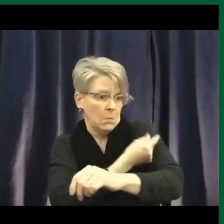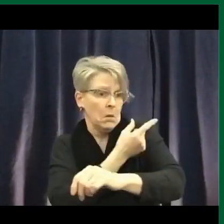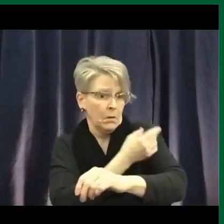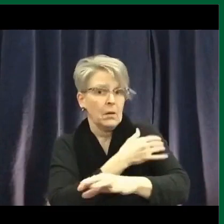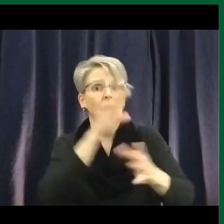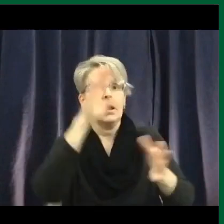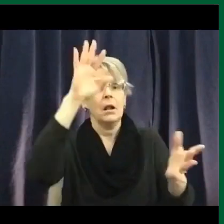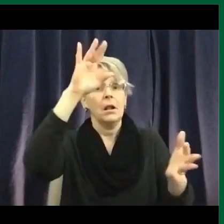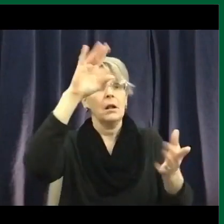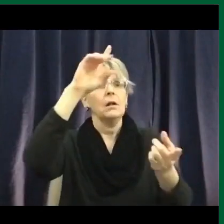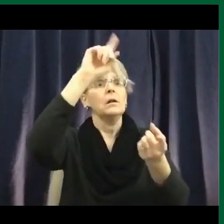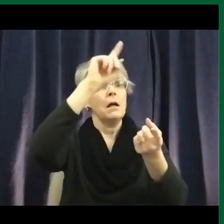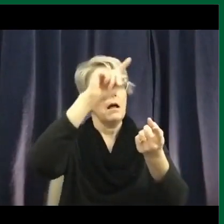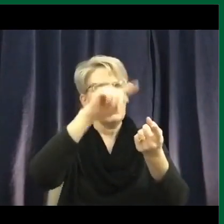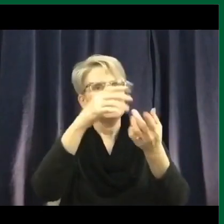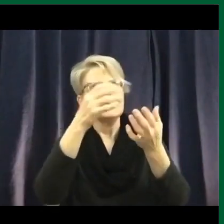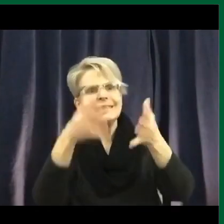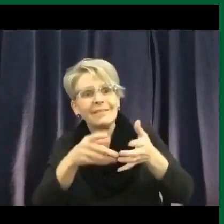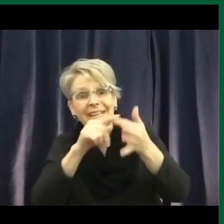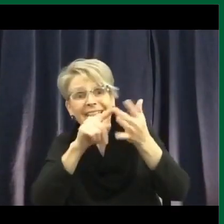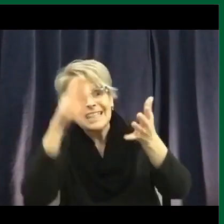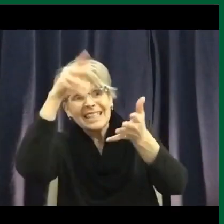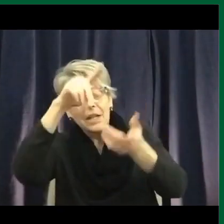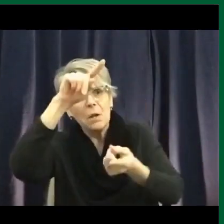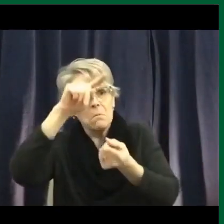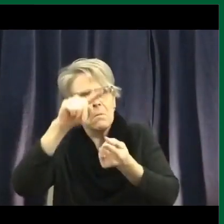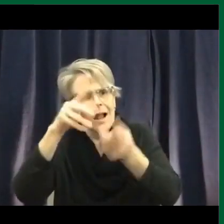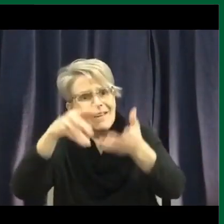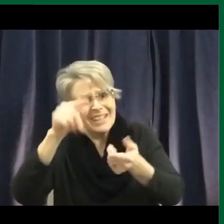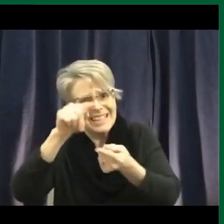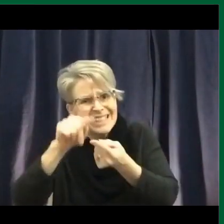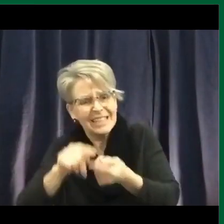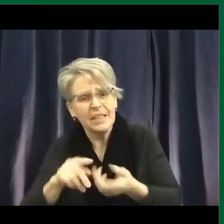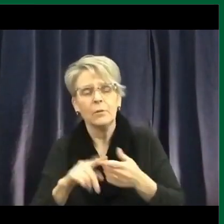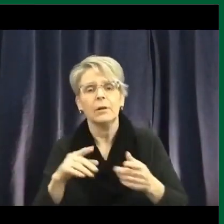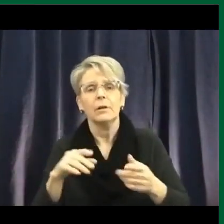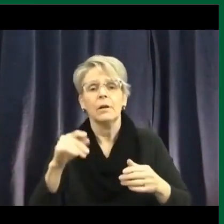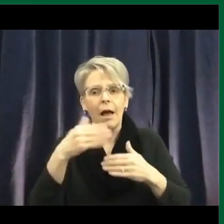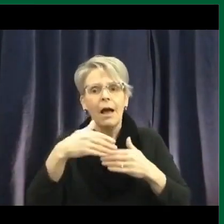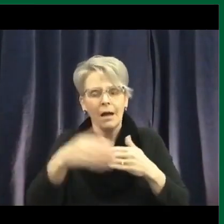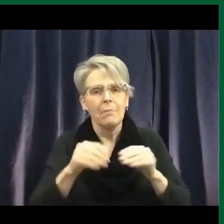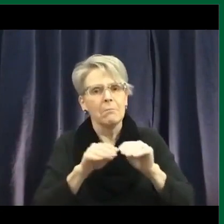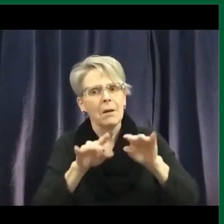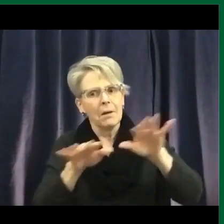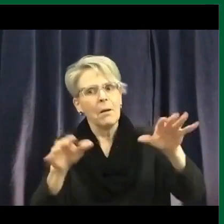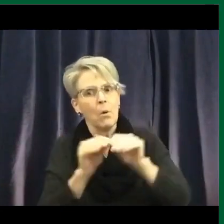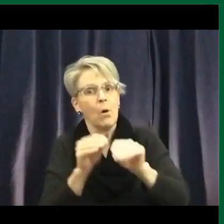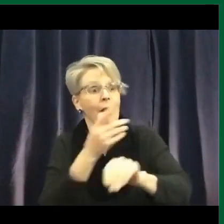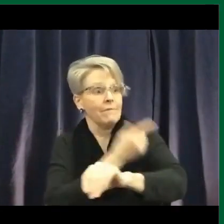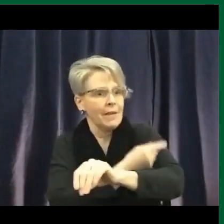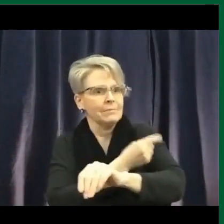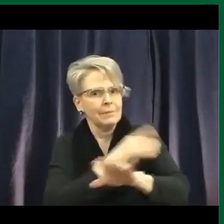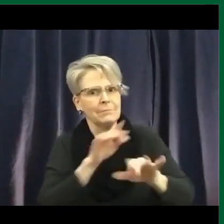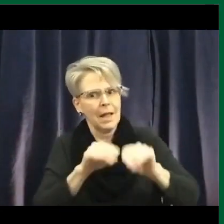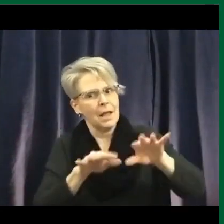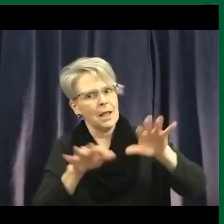them will not be vaccinated, as we understand that each and every day goes by, we have more people vaccinated than we did the day